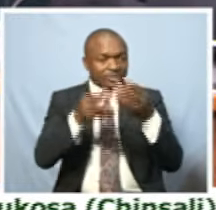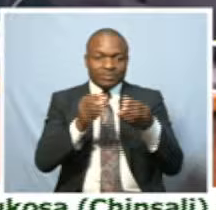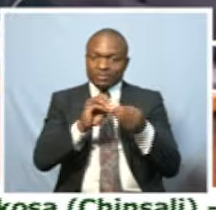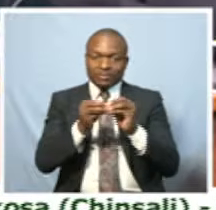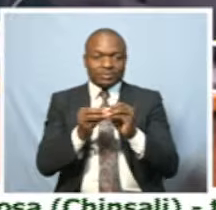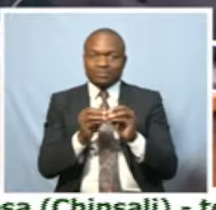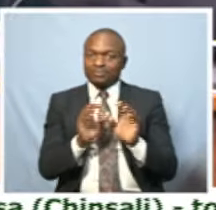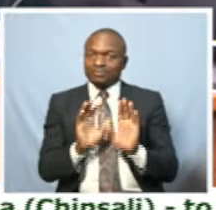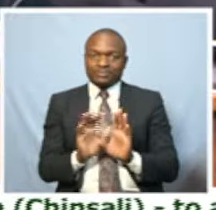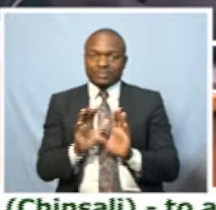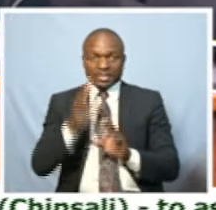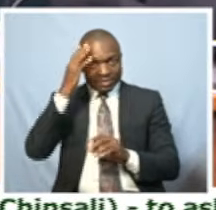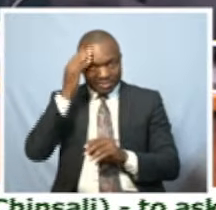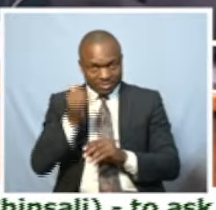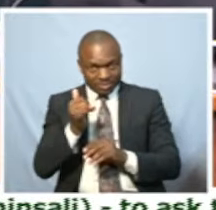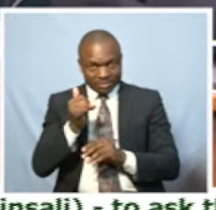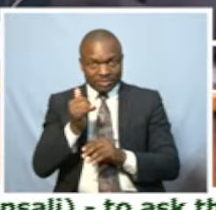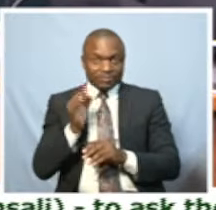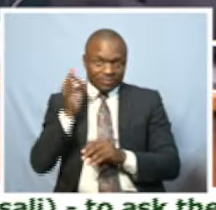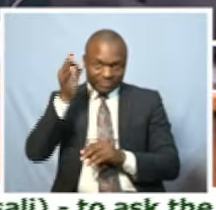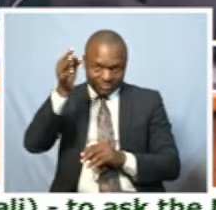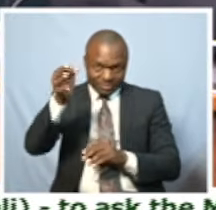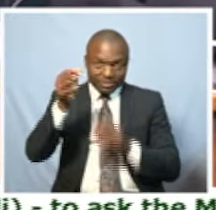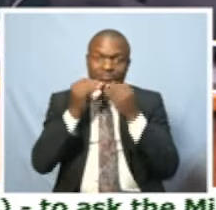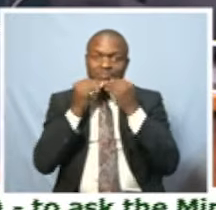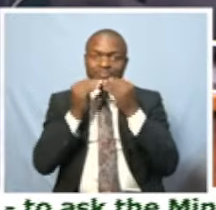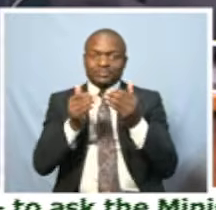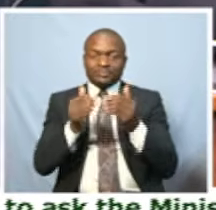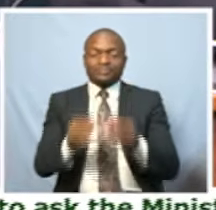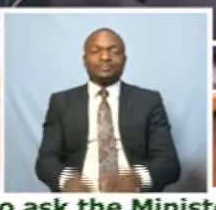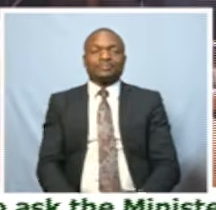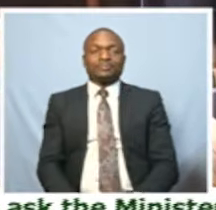there because it is for the future. I thank you.